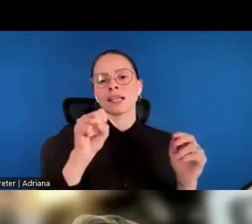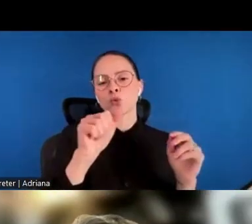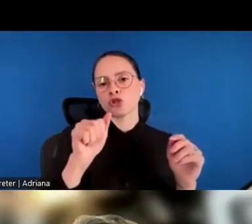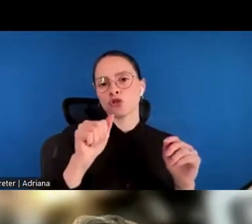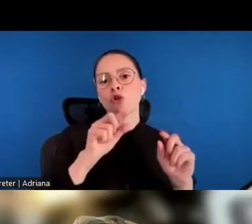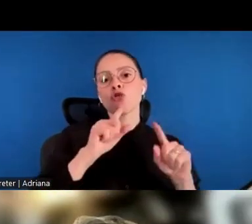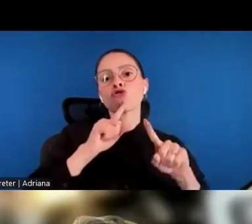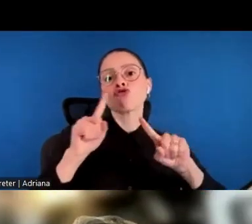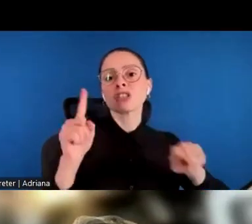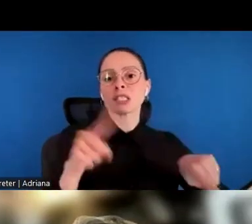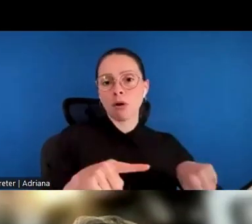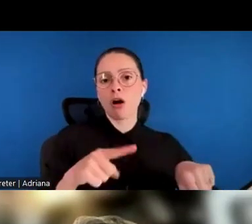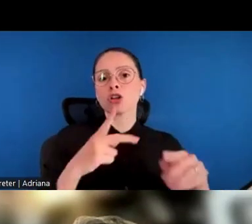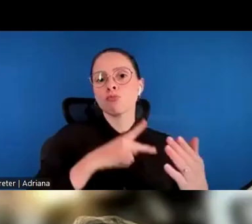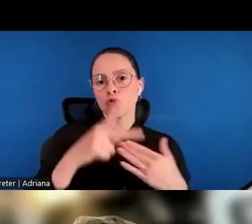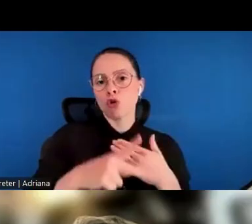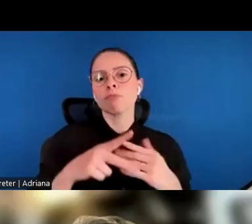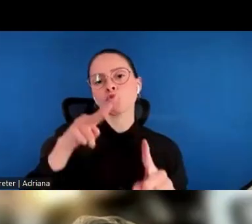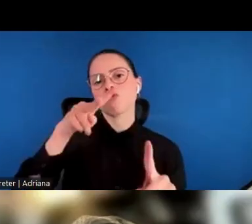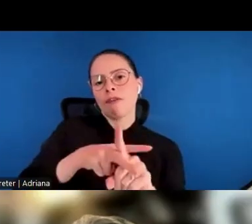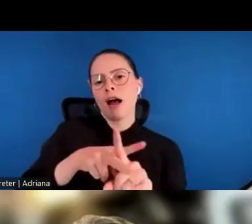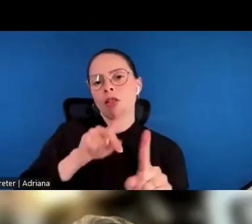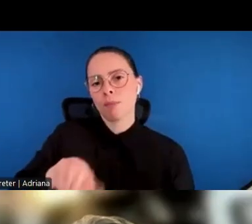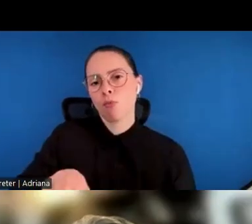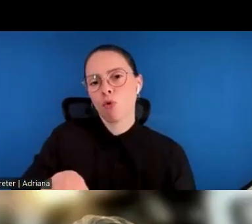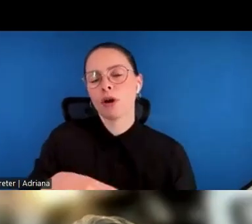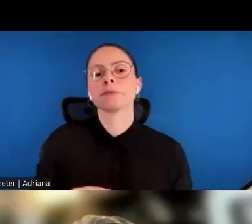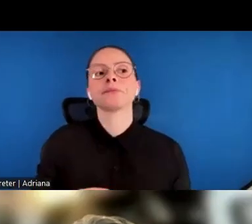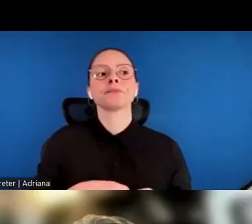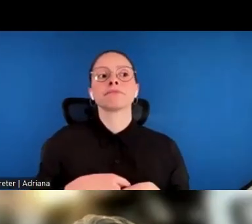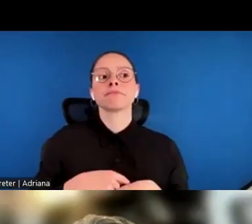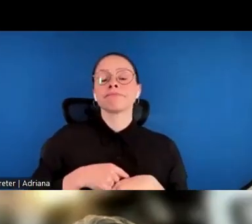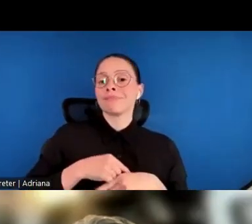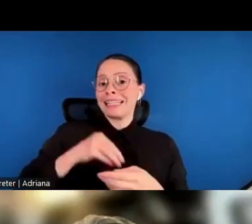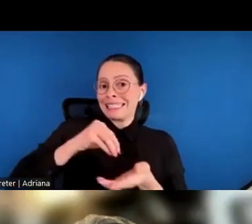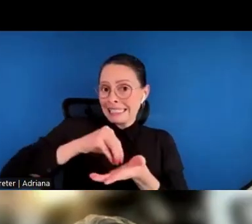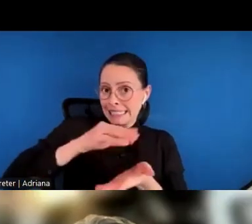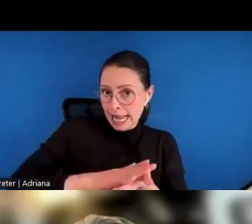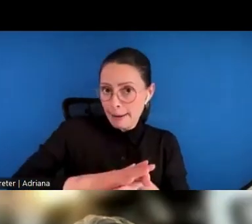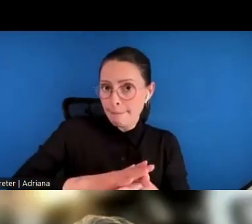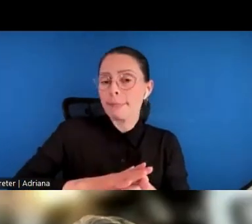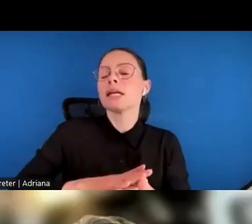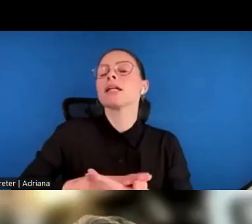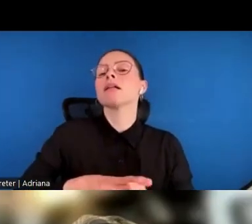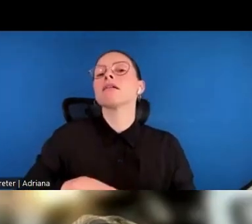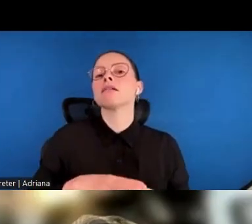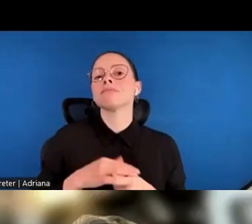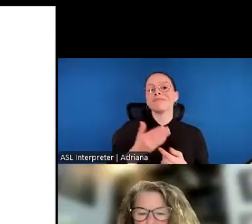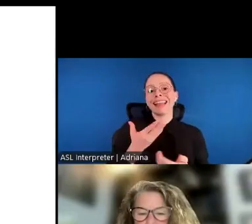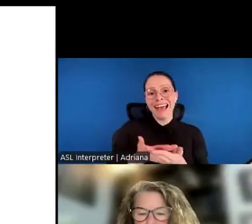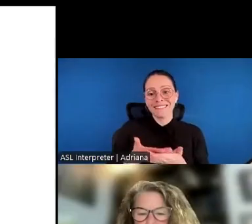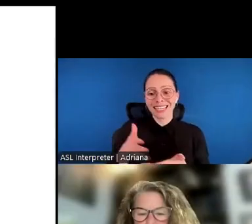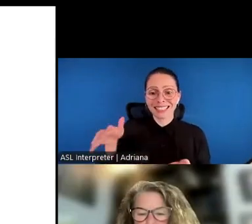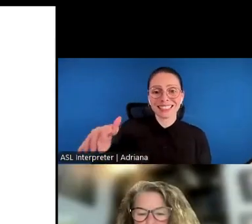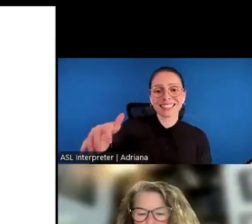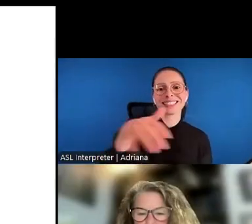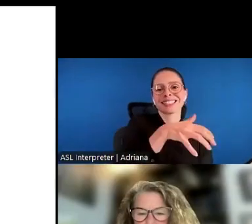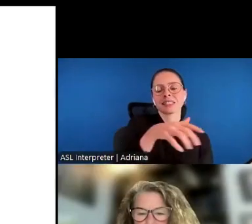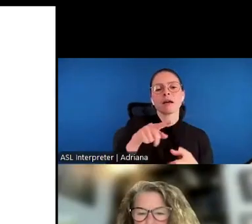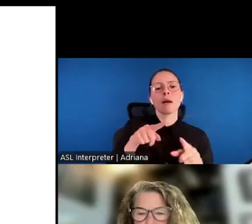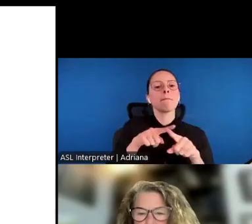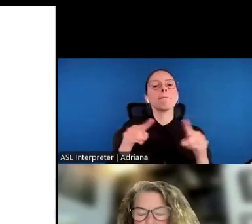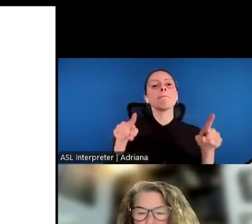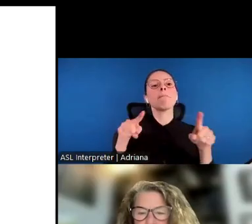to file a restricted report. A statement is taken, evidence is gathered, but the chain of command is not